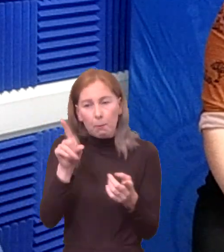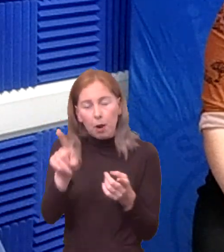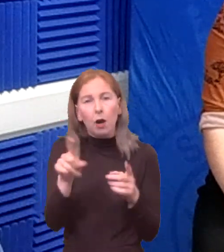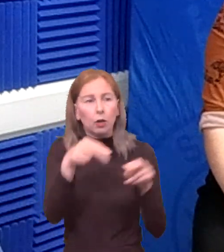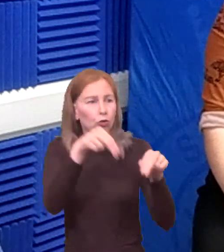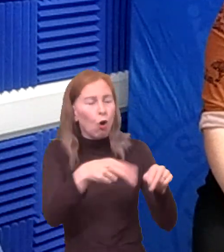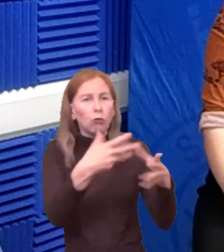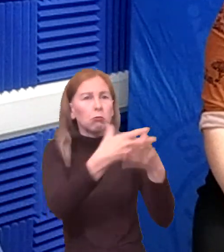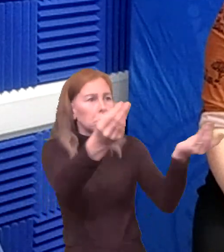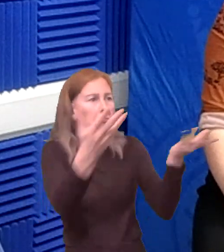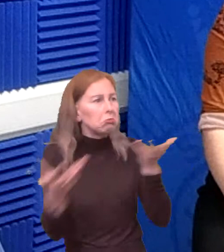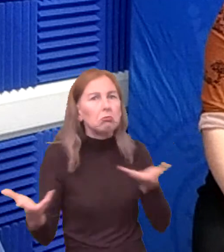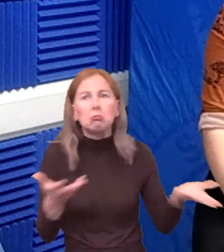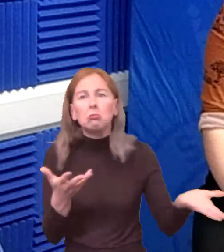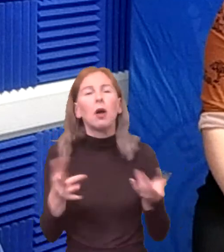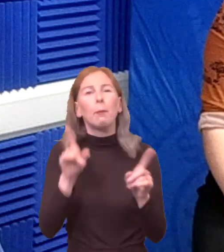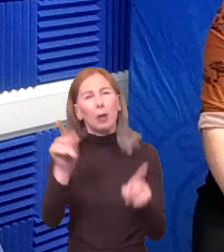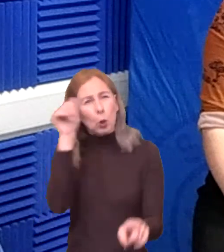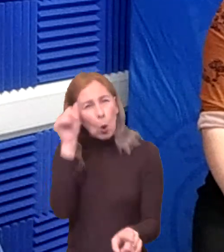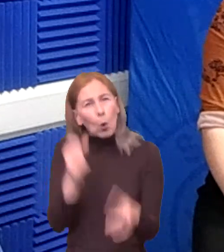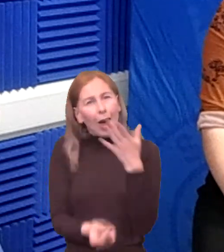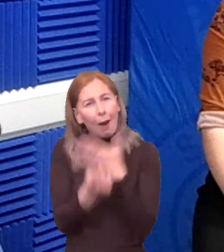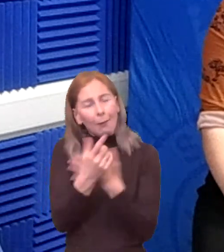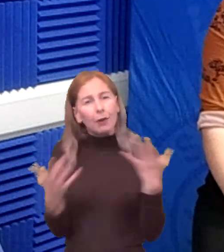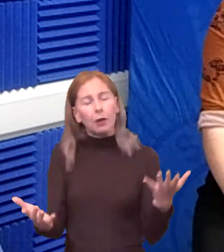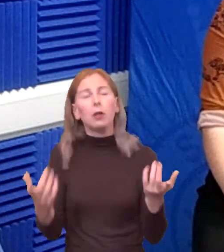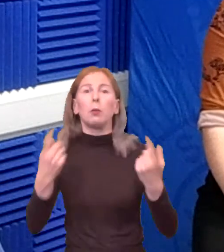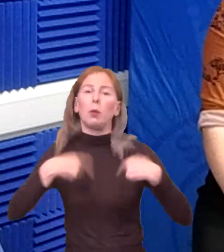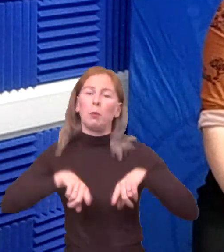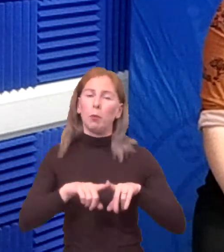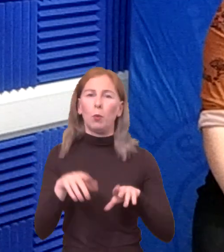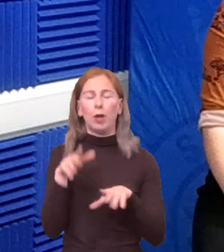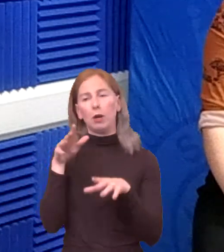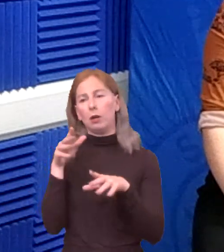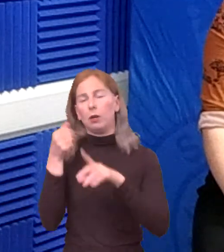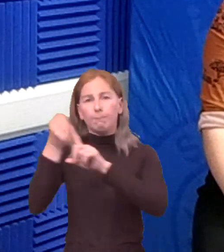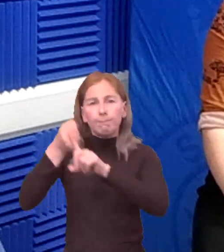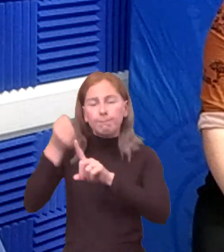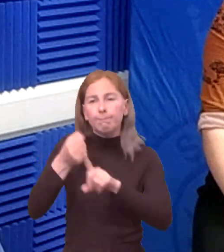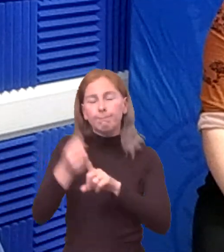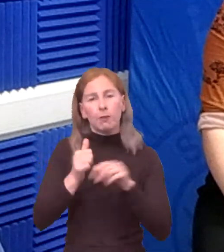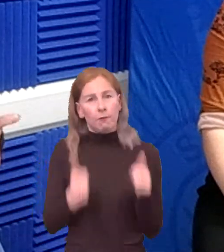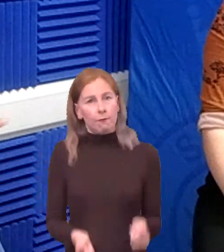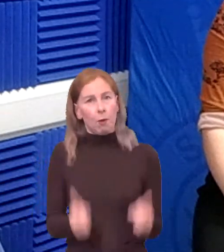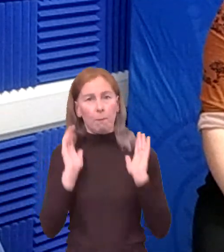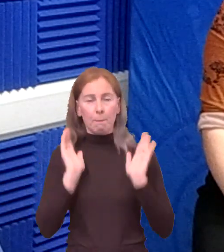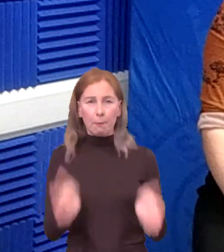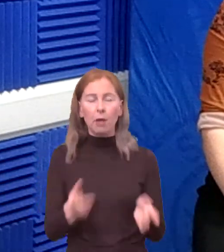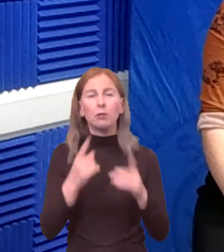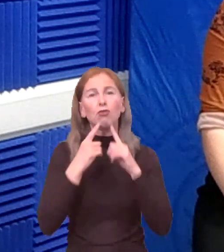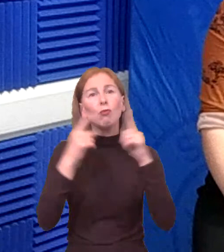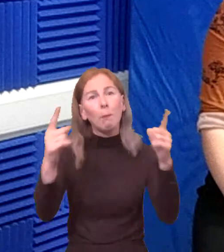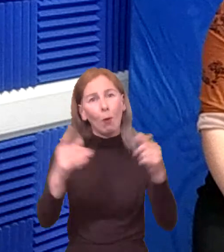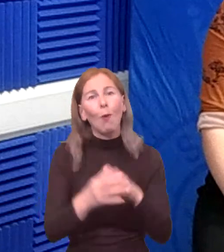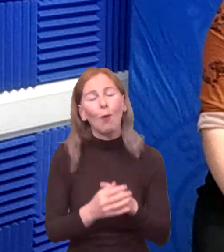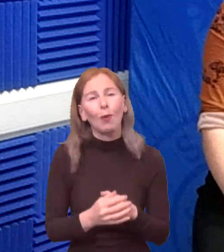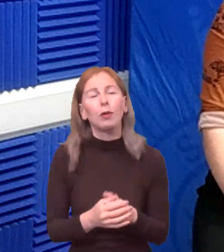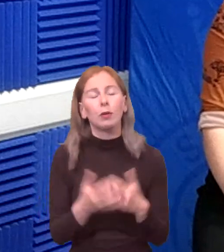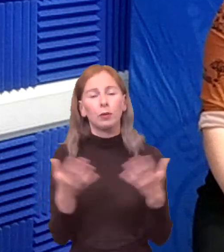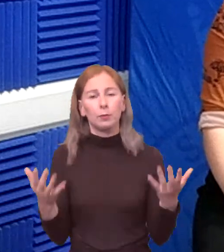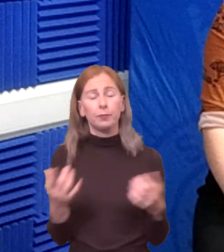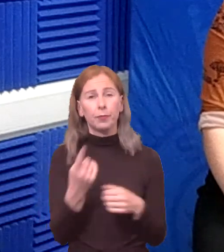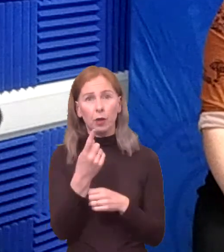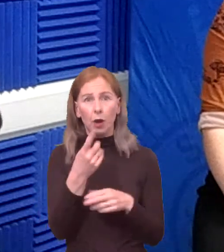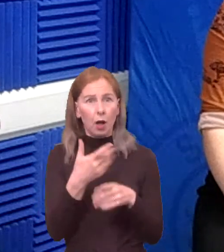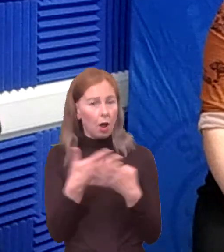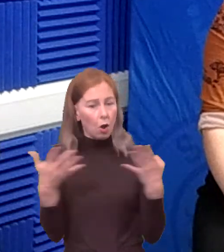worrying evidence and cases, so that we can build up a full picture of the scale of the problem. And often dogs off leads, they